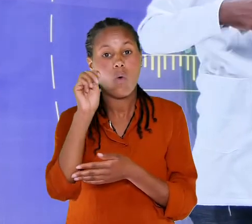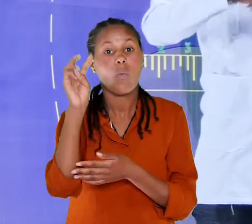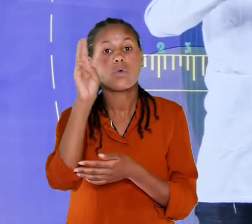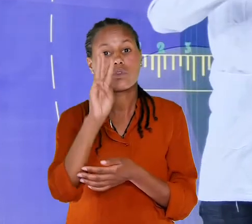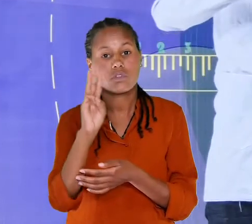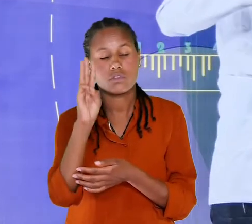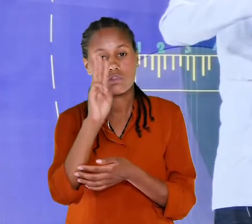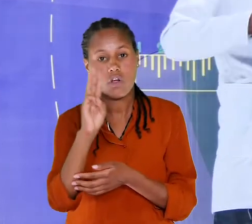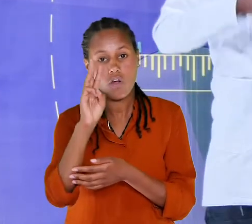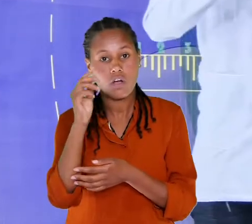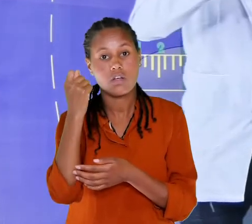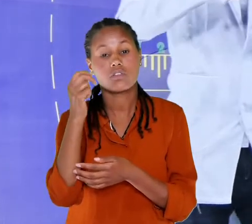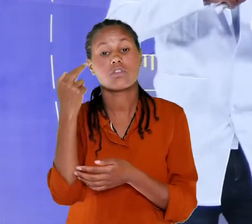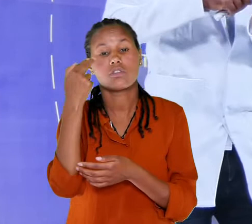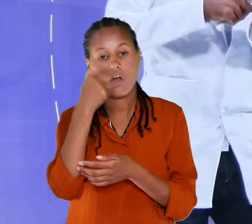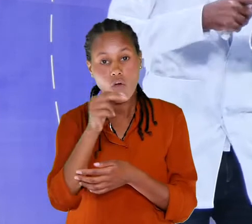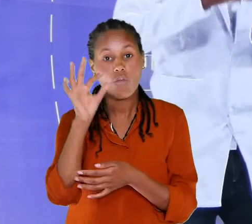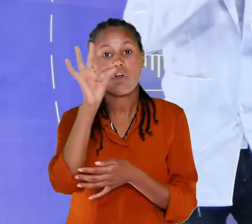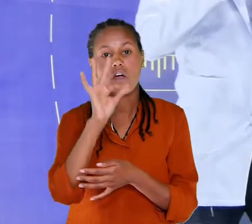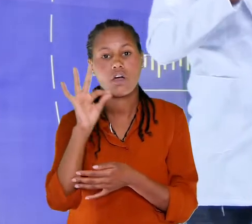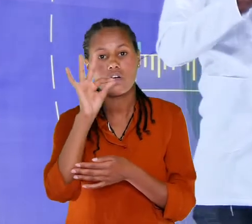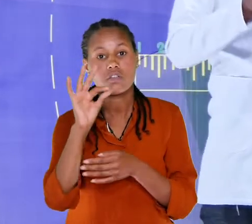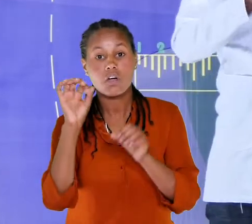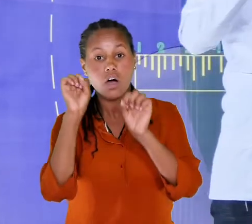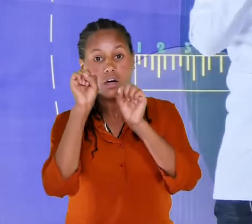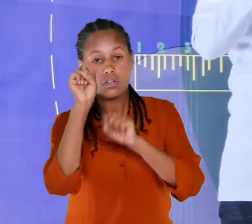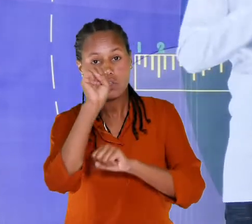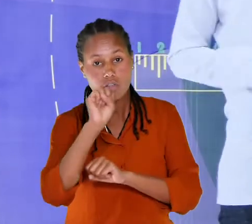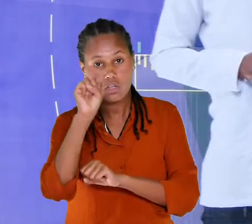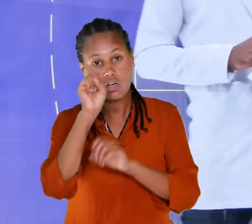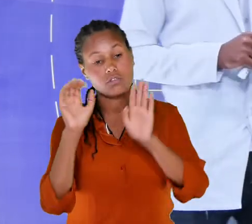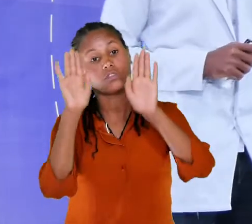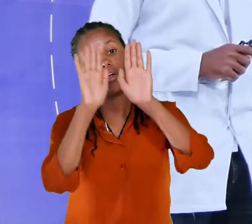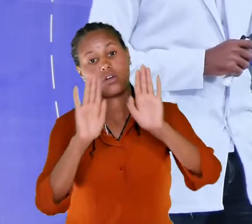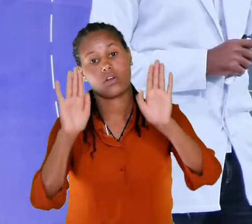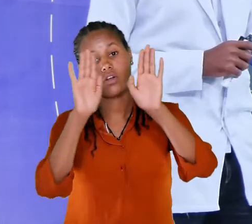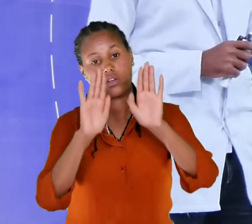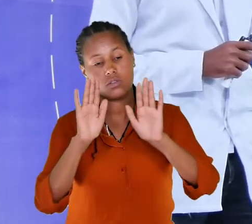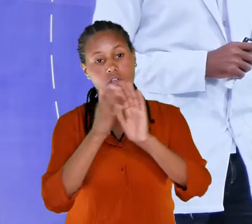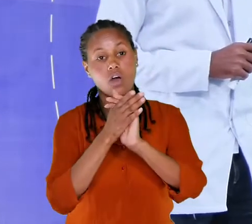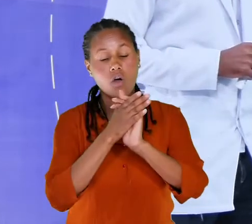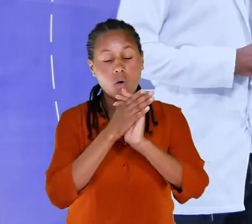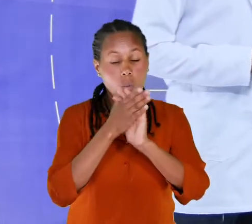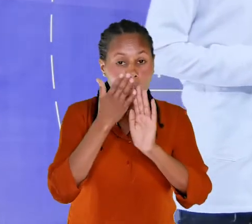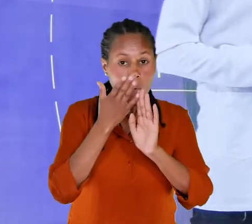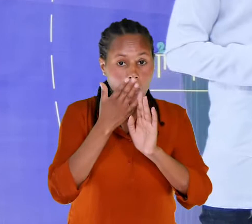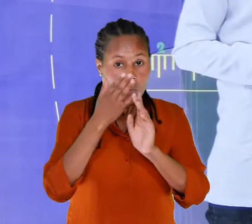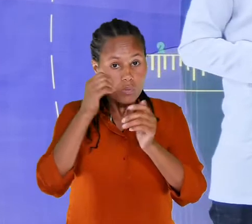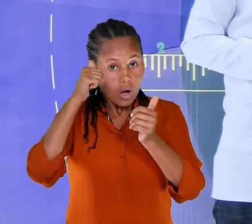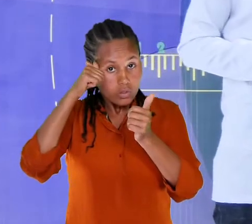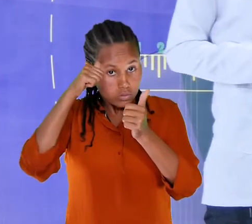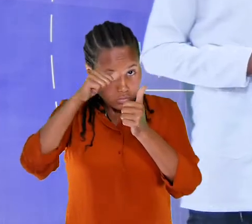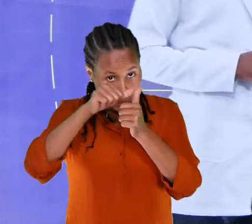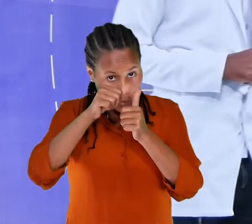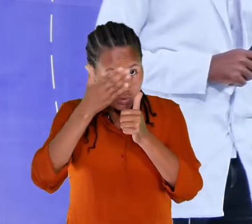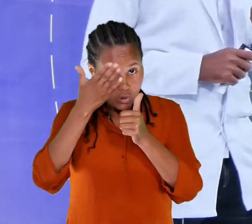Wednesday, Thursday, Friday, Saturday, and Sunday. According to that one, we are going to add